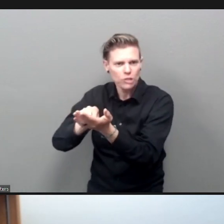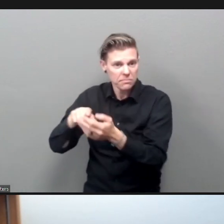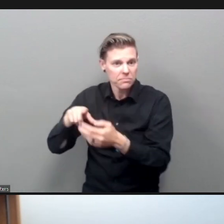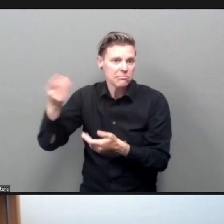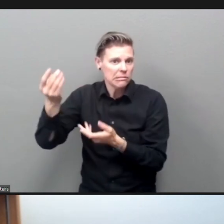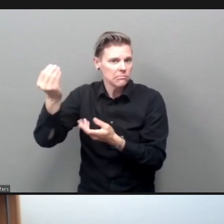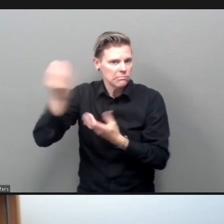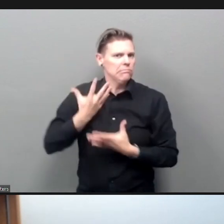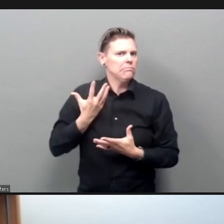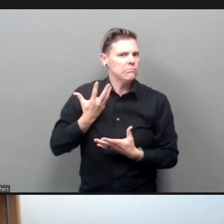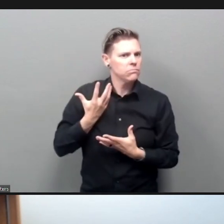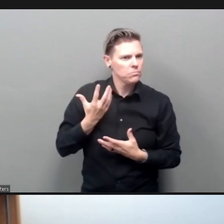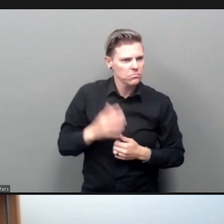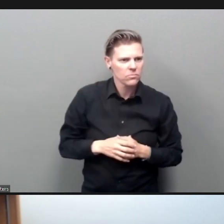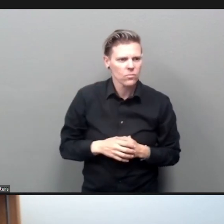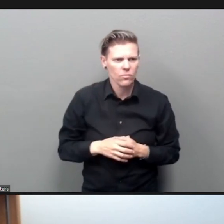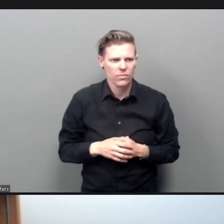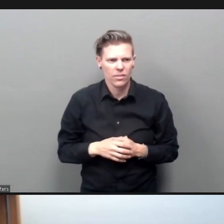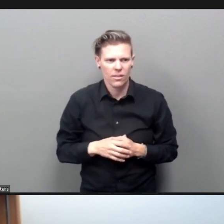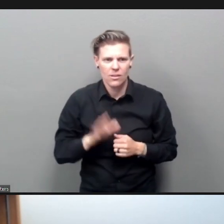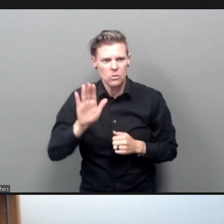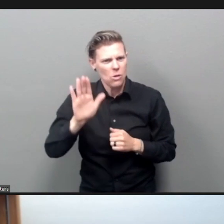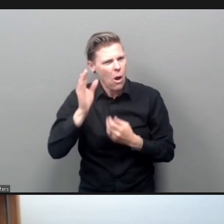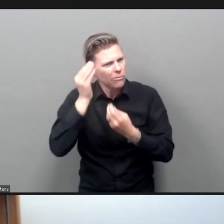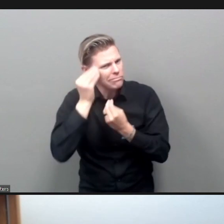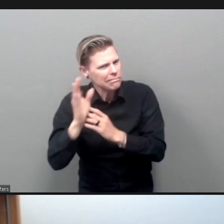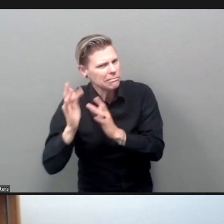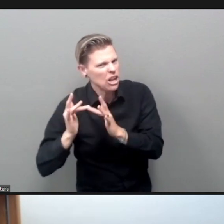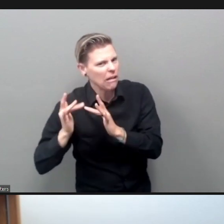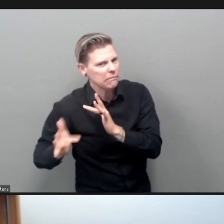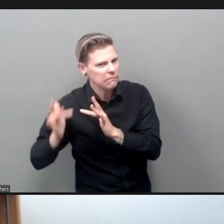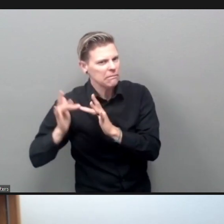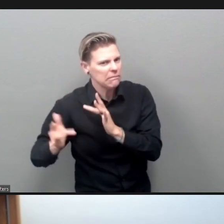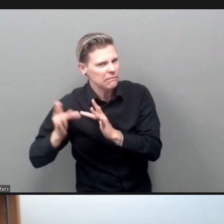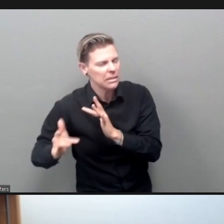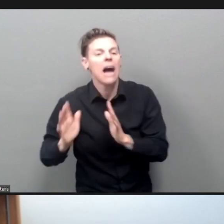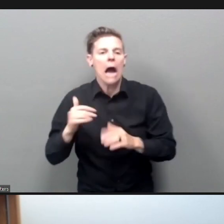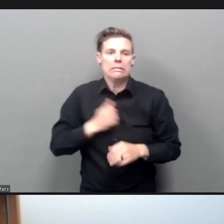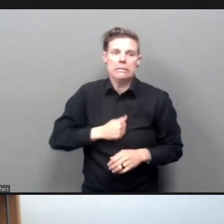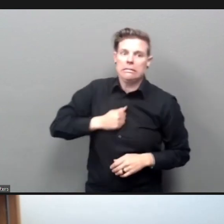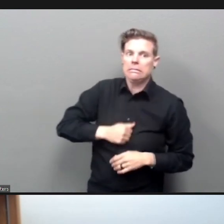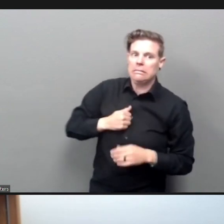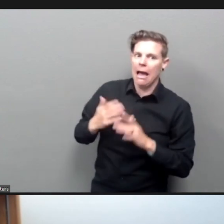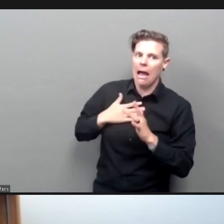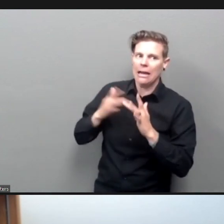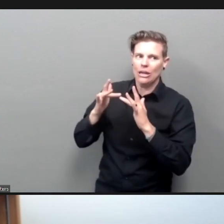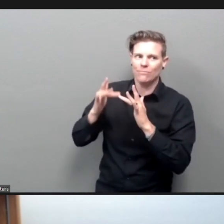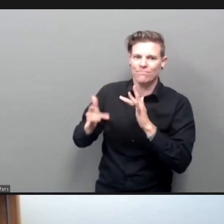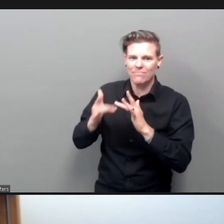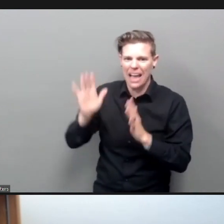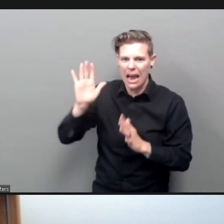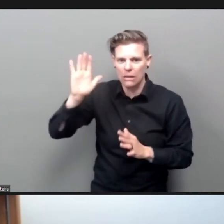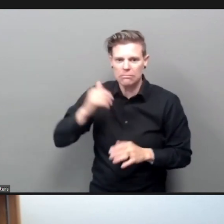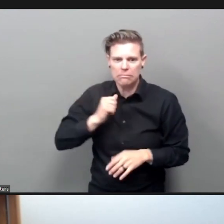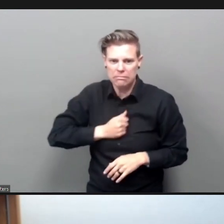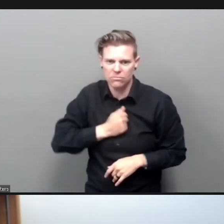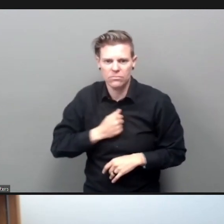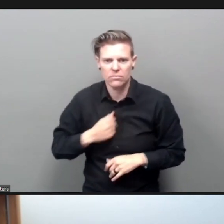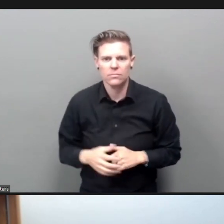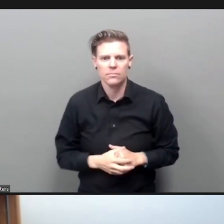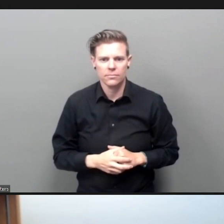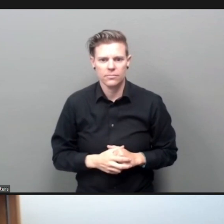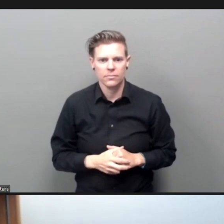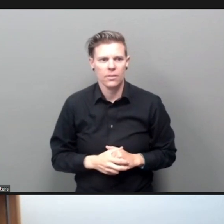bit for everybody. Maybe Oh, sorry. No, it could be me. I'm having internet troubles